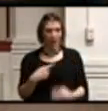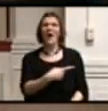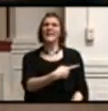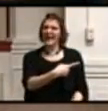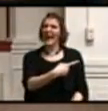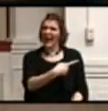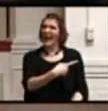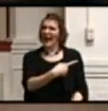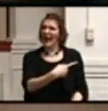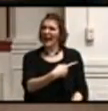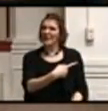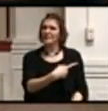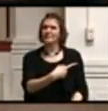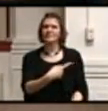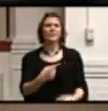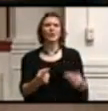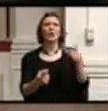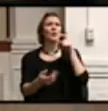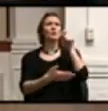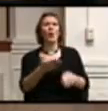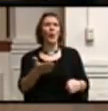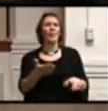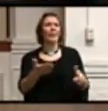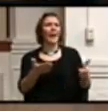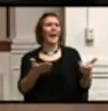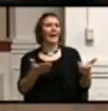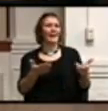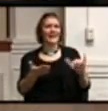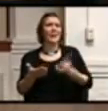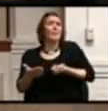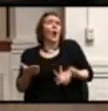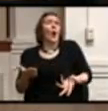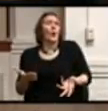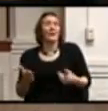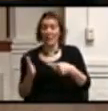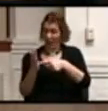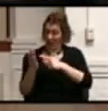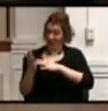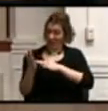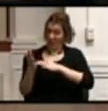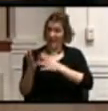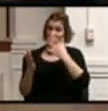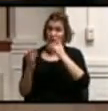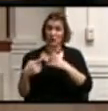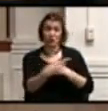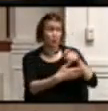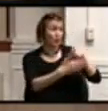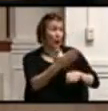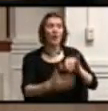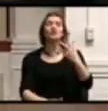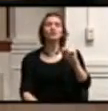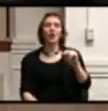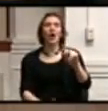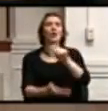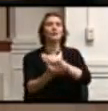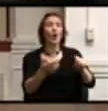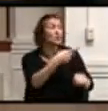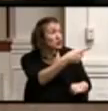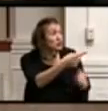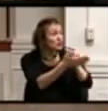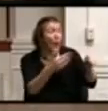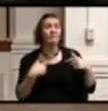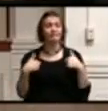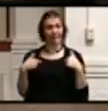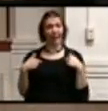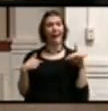hear. Who wrote those prose? I thought that was very, very interesting. Did you write that? I did. John wrote that. Oh, you wrote that?